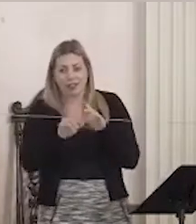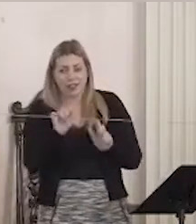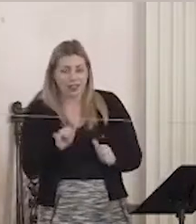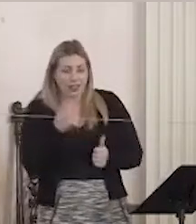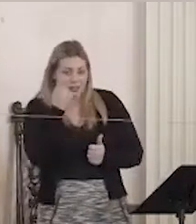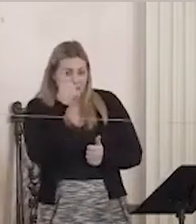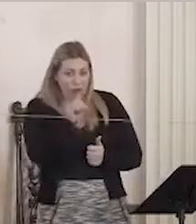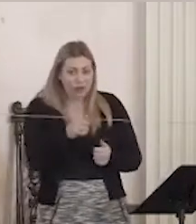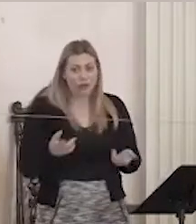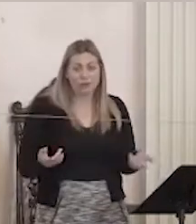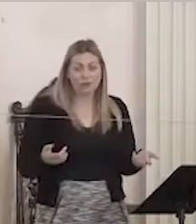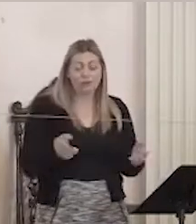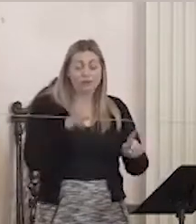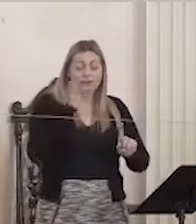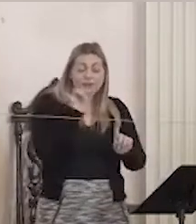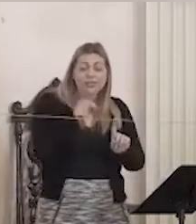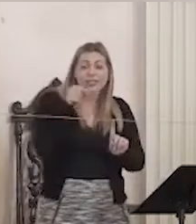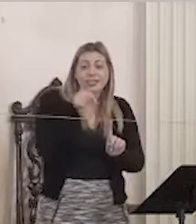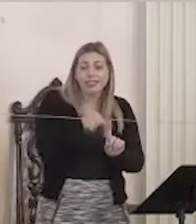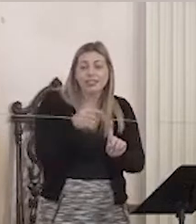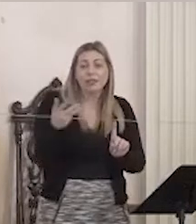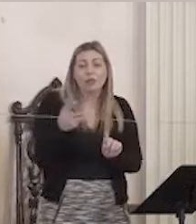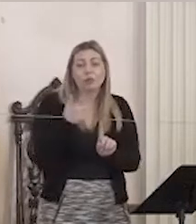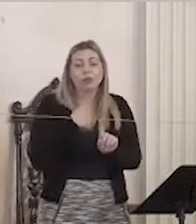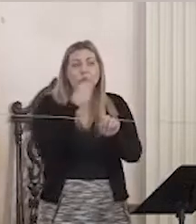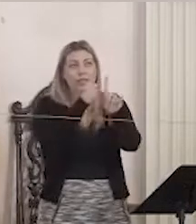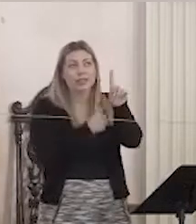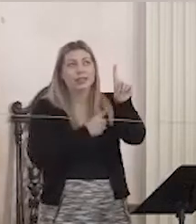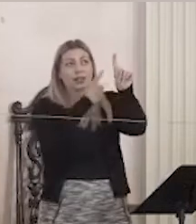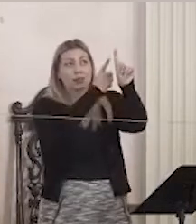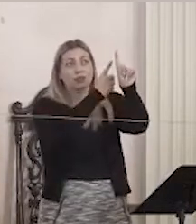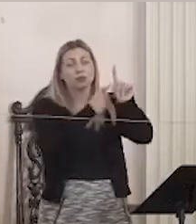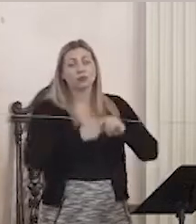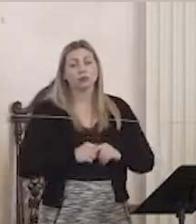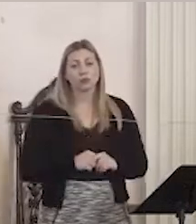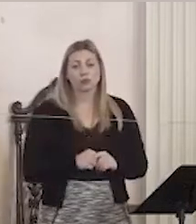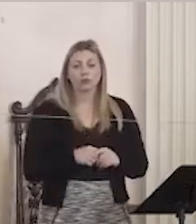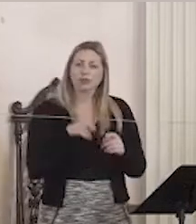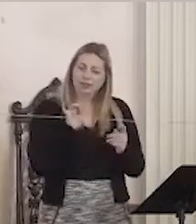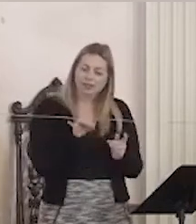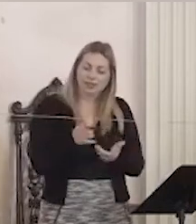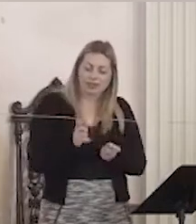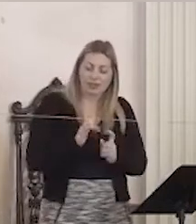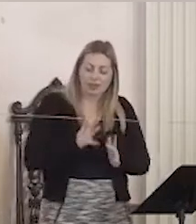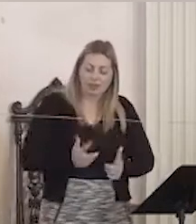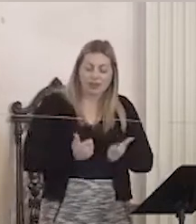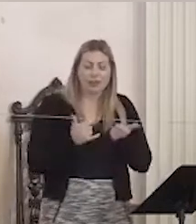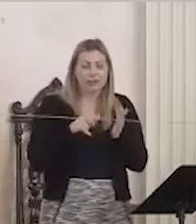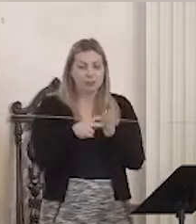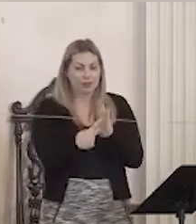It is what we aim toward that give our lives